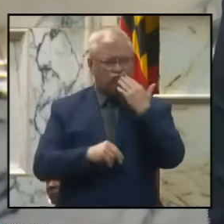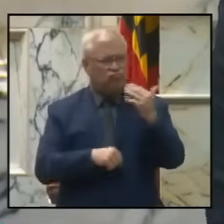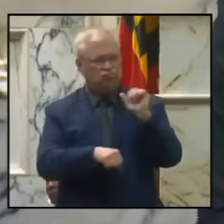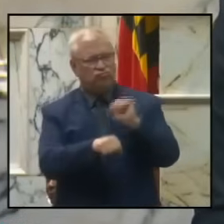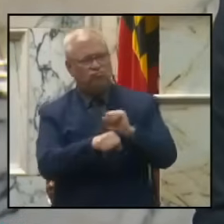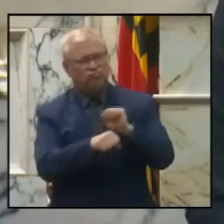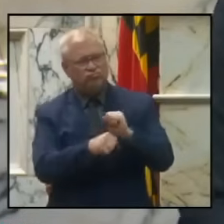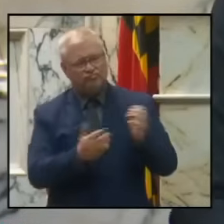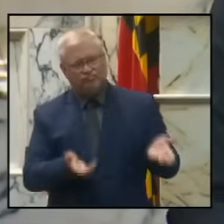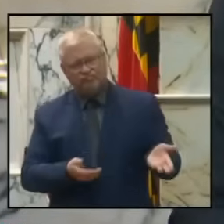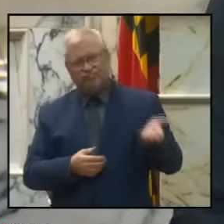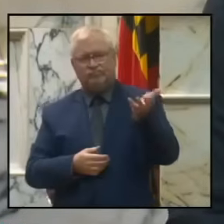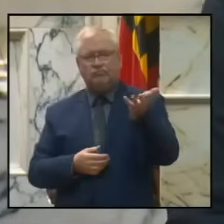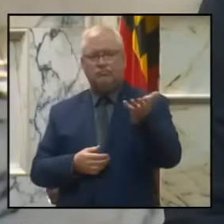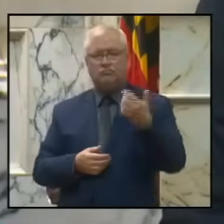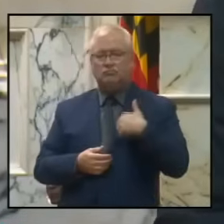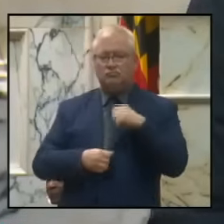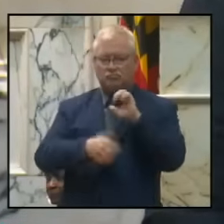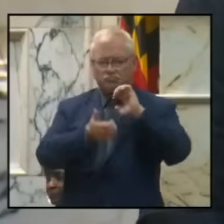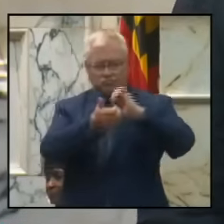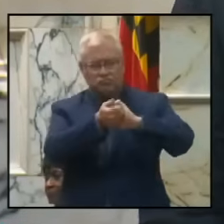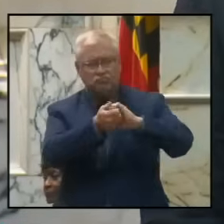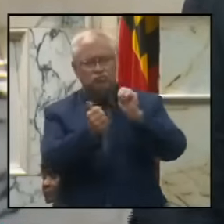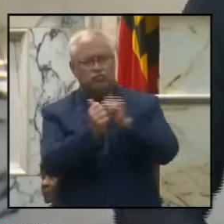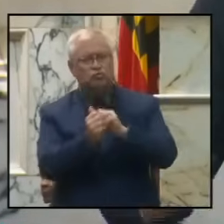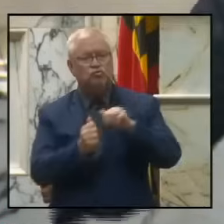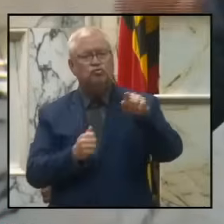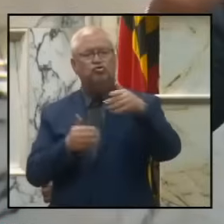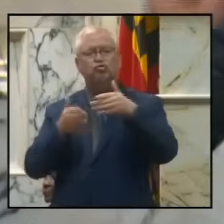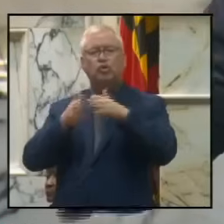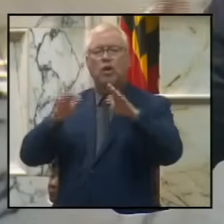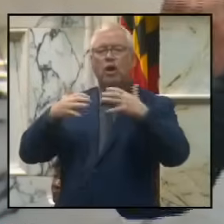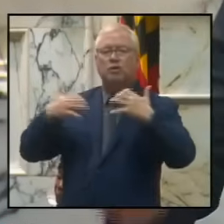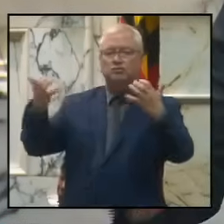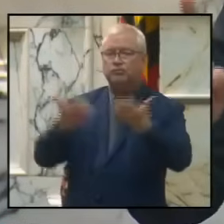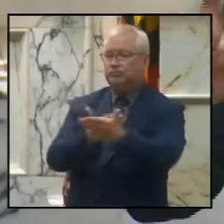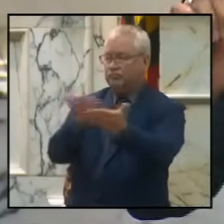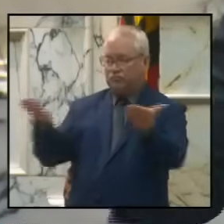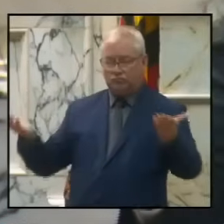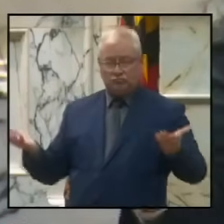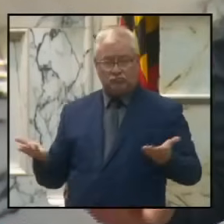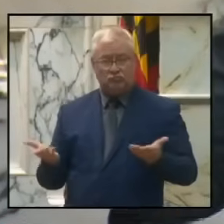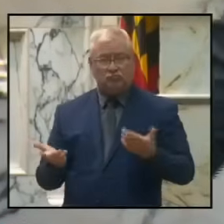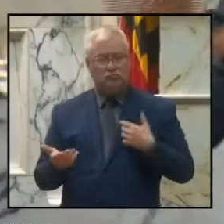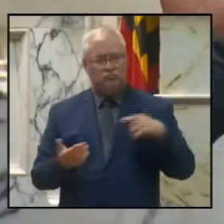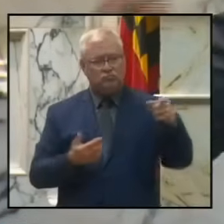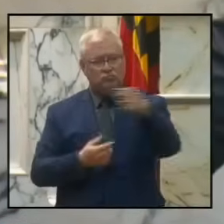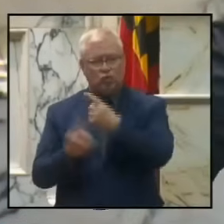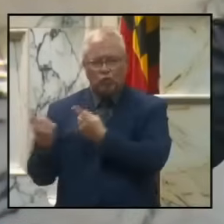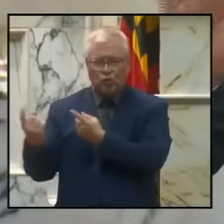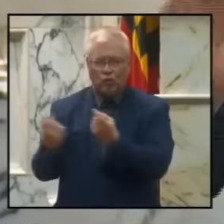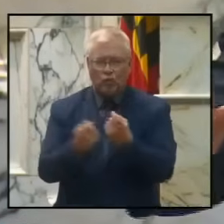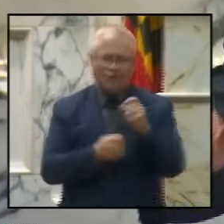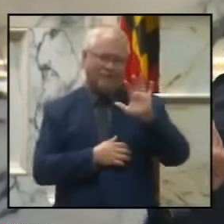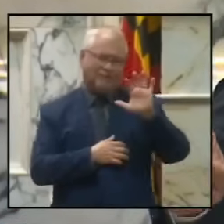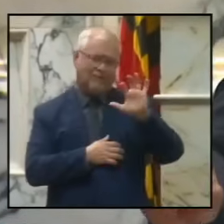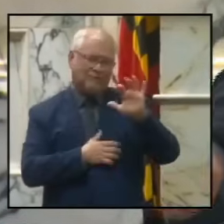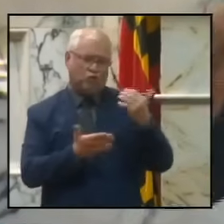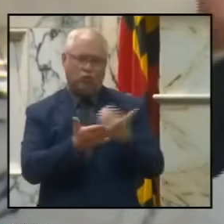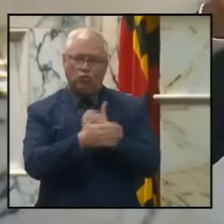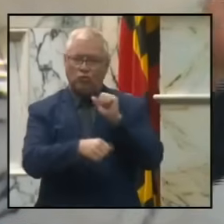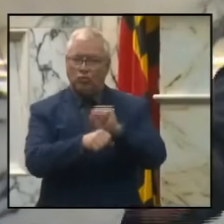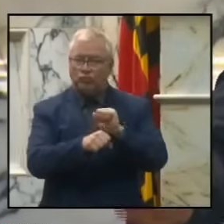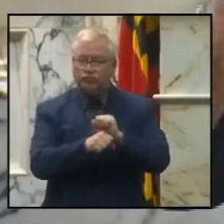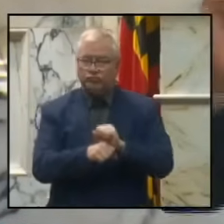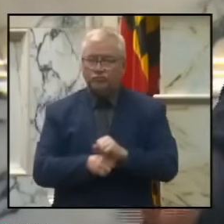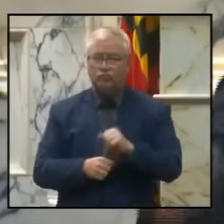moving in partnership with the General Assembly to honor our pledge of recruiting 500 new employers, 5,000 new apprentices, and at